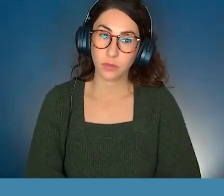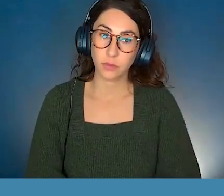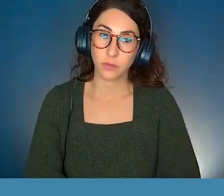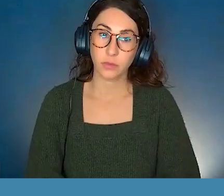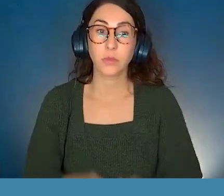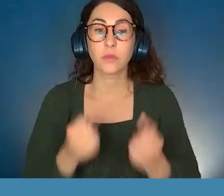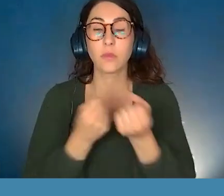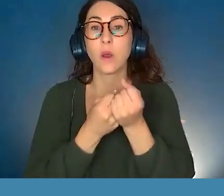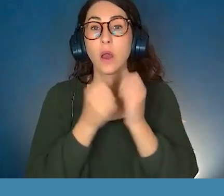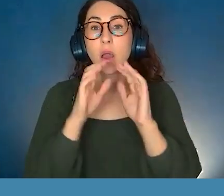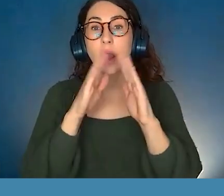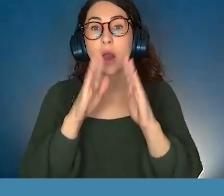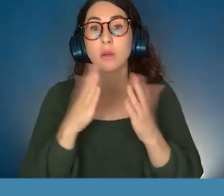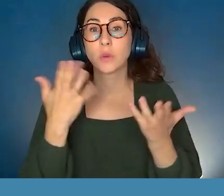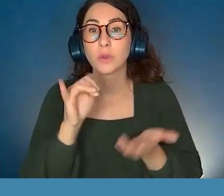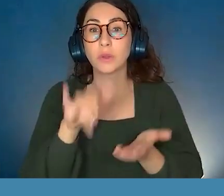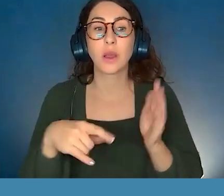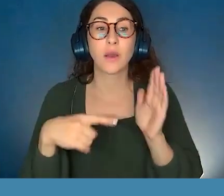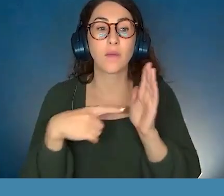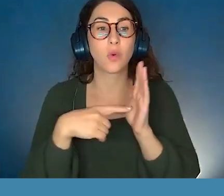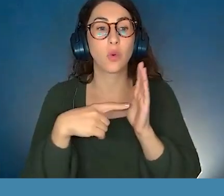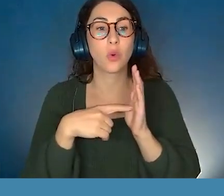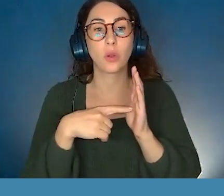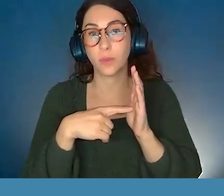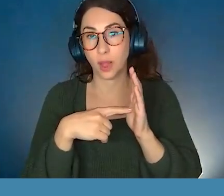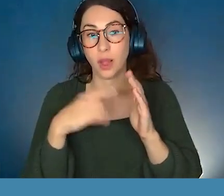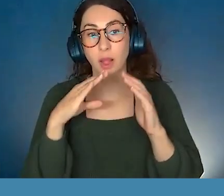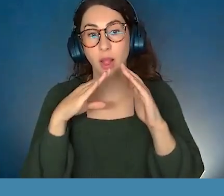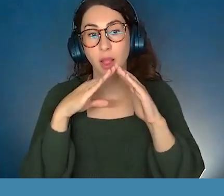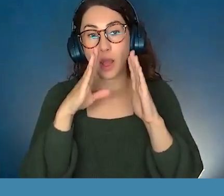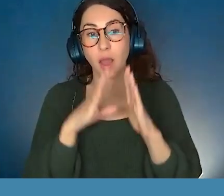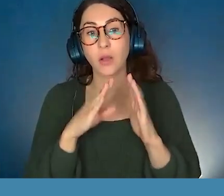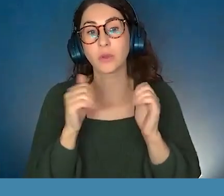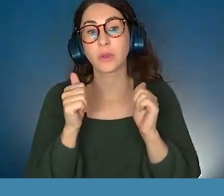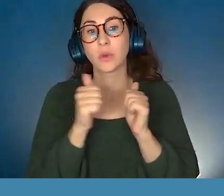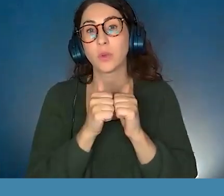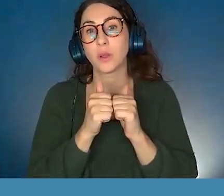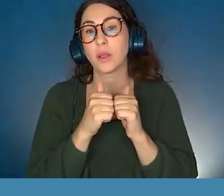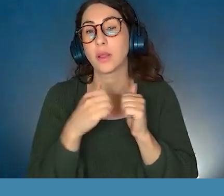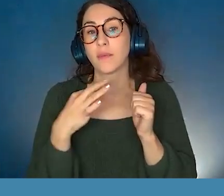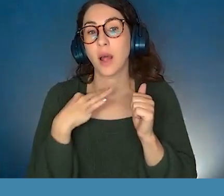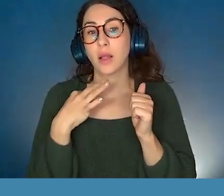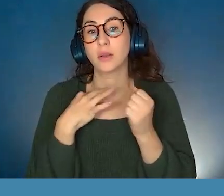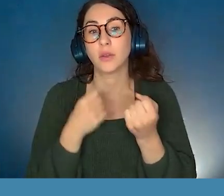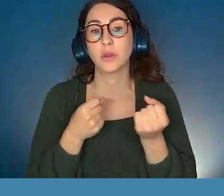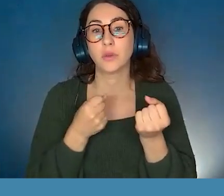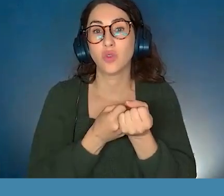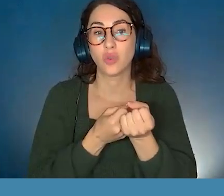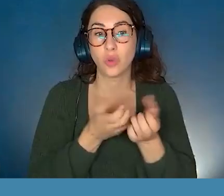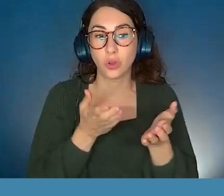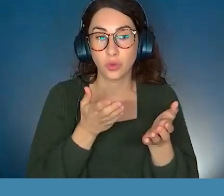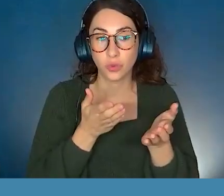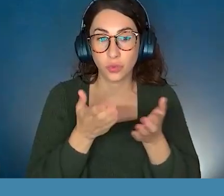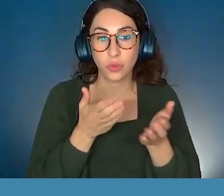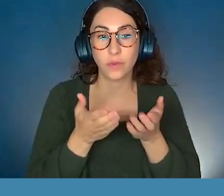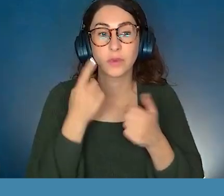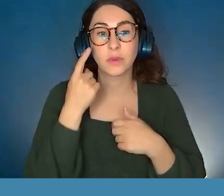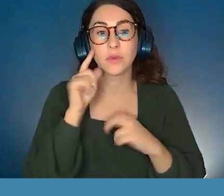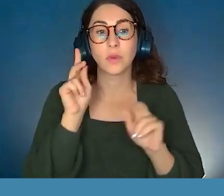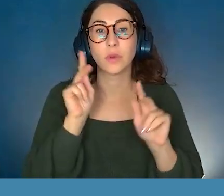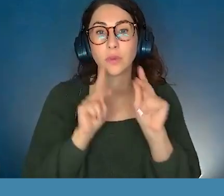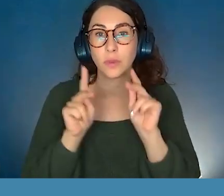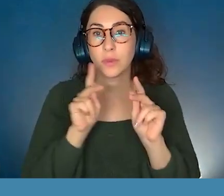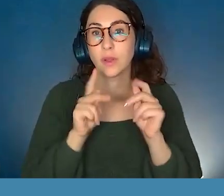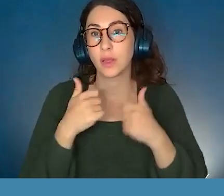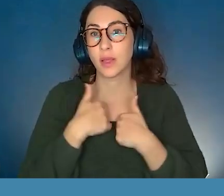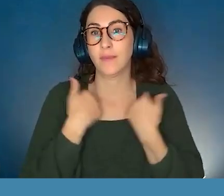is affordable community-based housing with flexible voluntary support services for individuals and families living with mental illness.